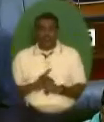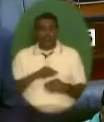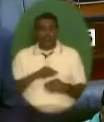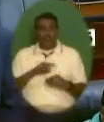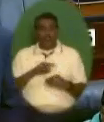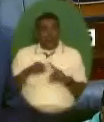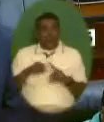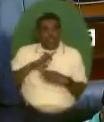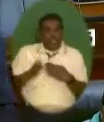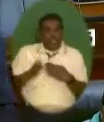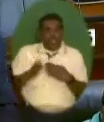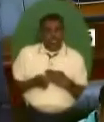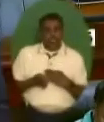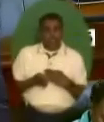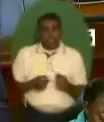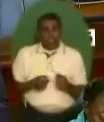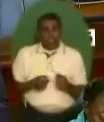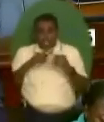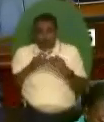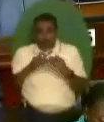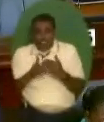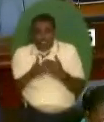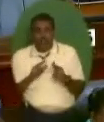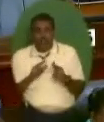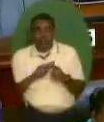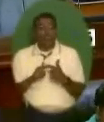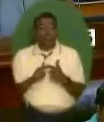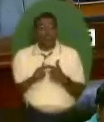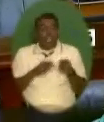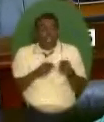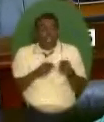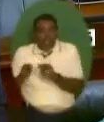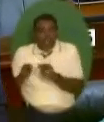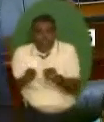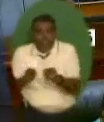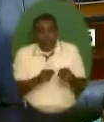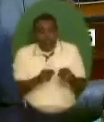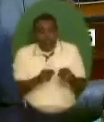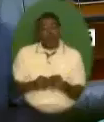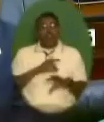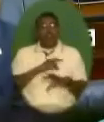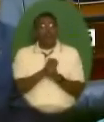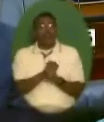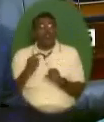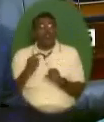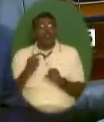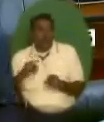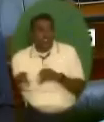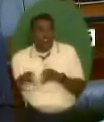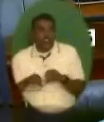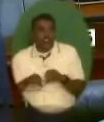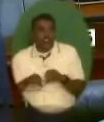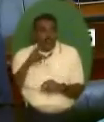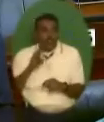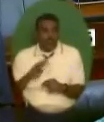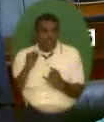fiscal year began to stare them in the face that they hurriedly tried and attempt to make something do in the last